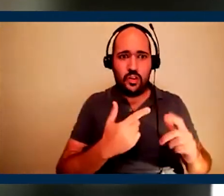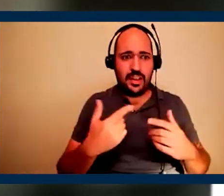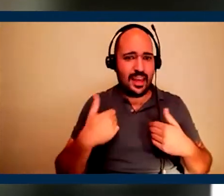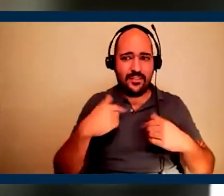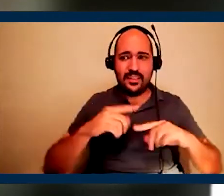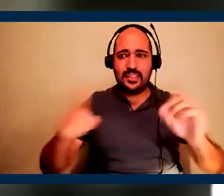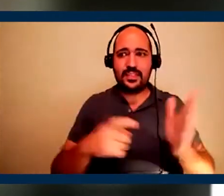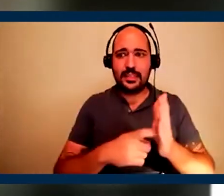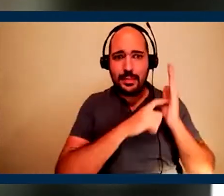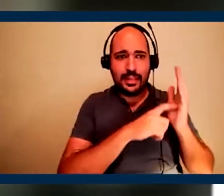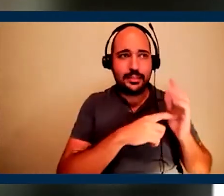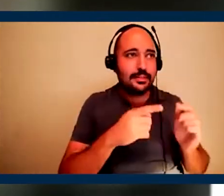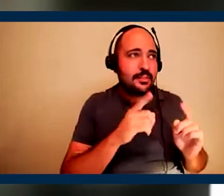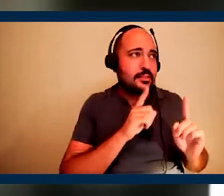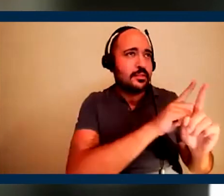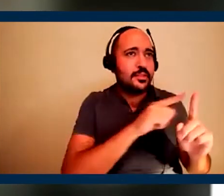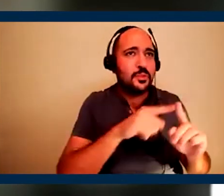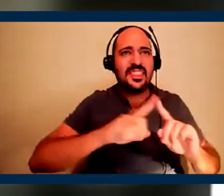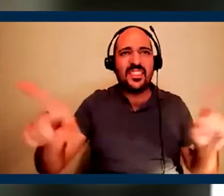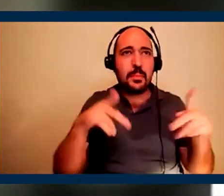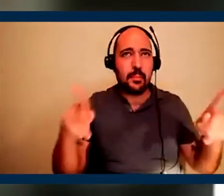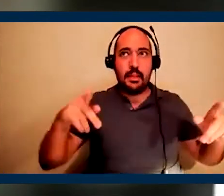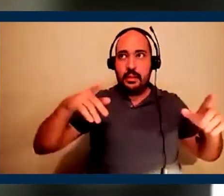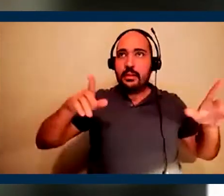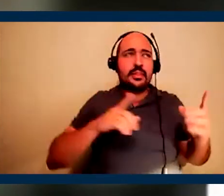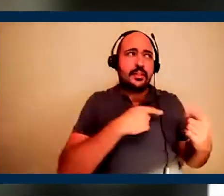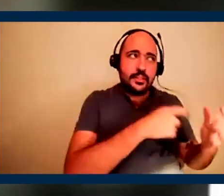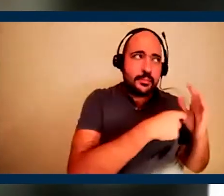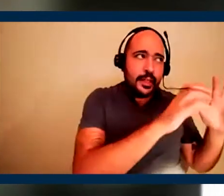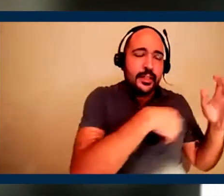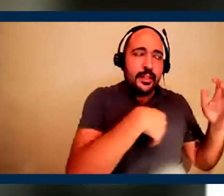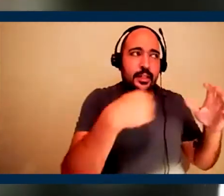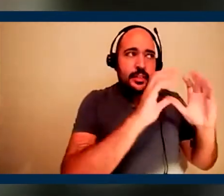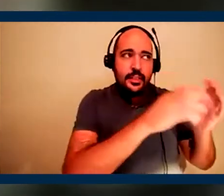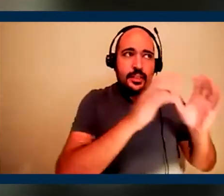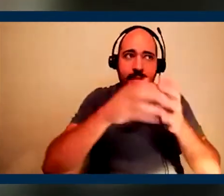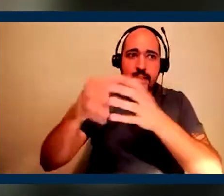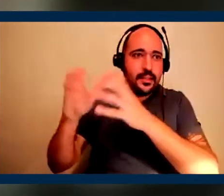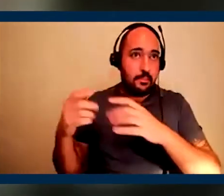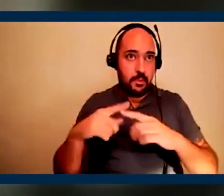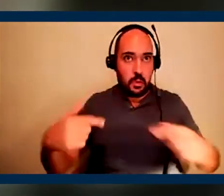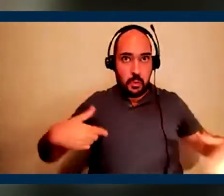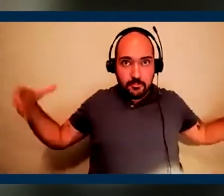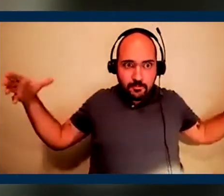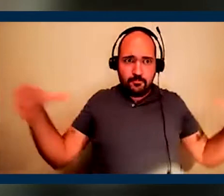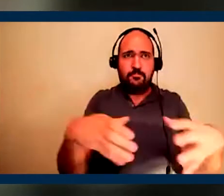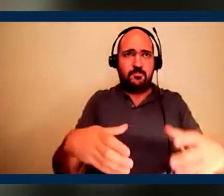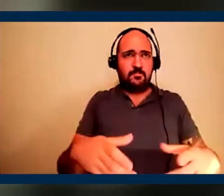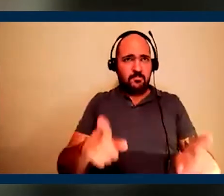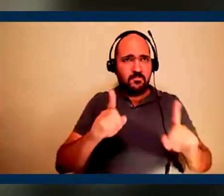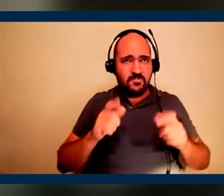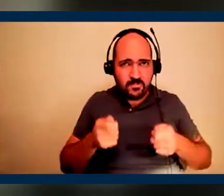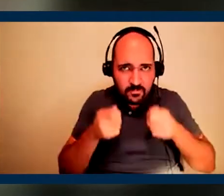people. Now that had, we haven't collectively come together with the demands and set them right in the seat of, or in the arms or